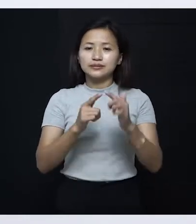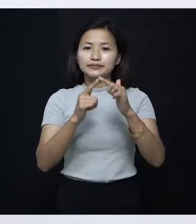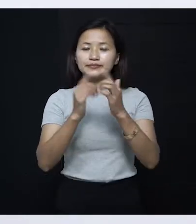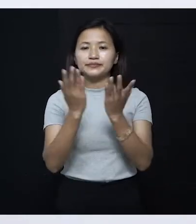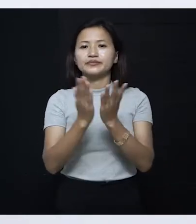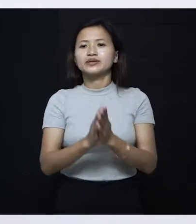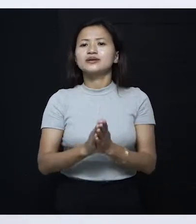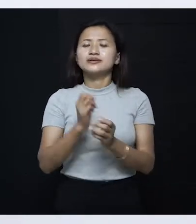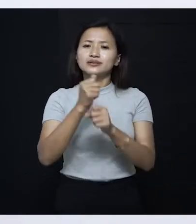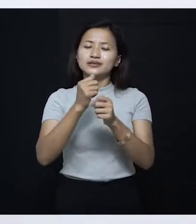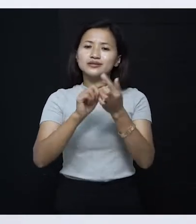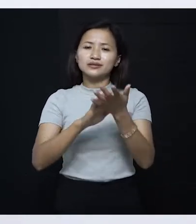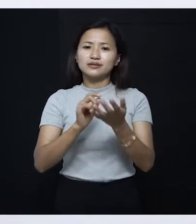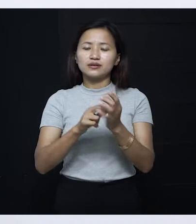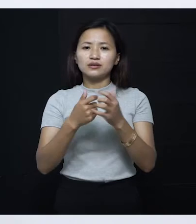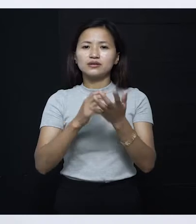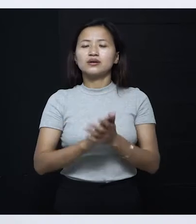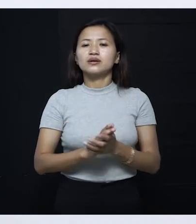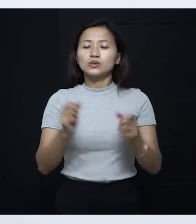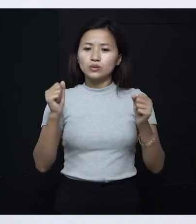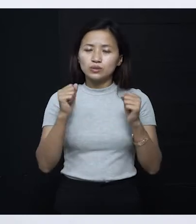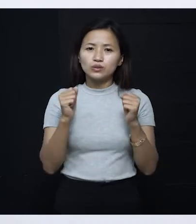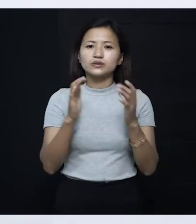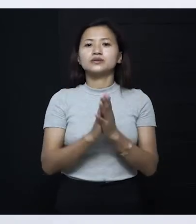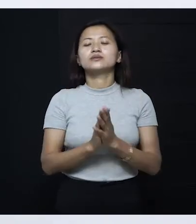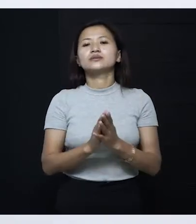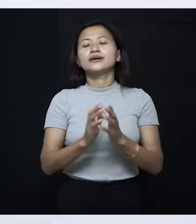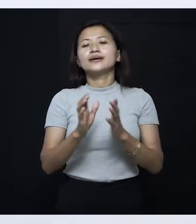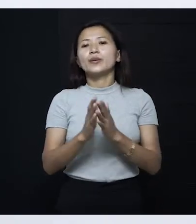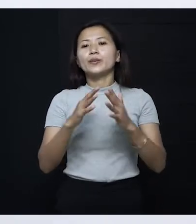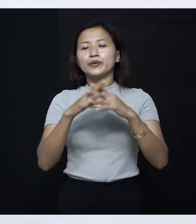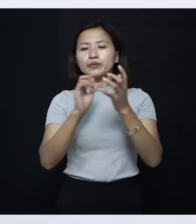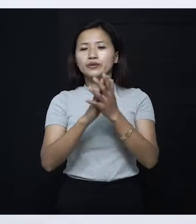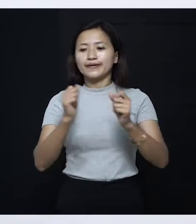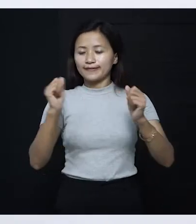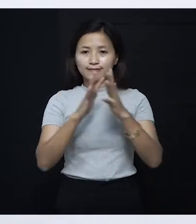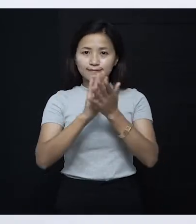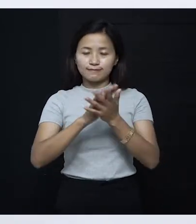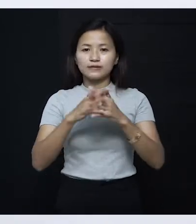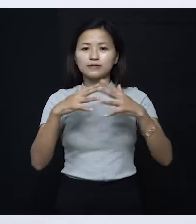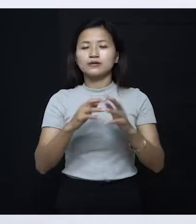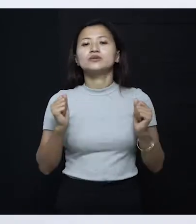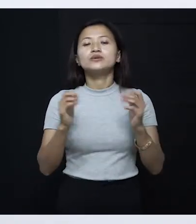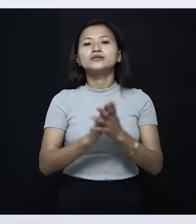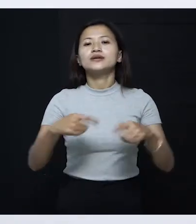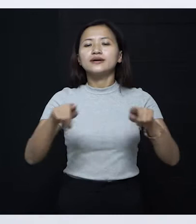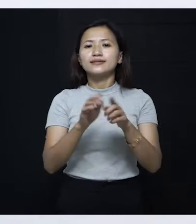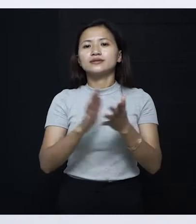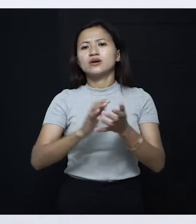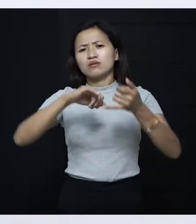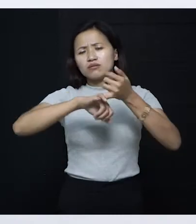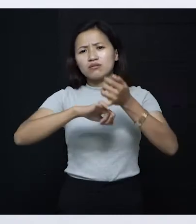Nagaland is generally cool in winter and pleasantly warm in summer. So that shows that the climate of